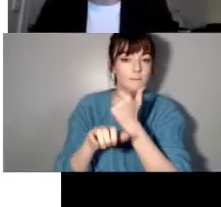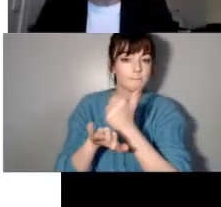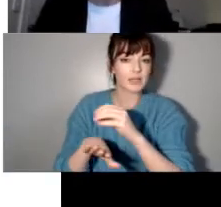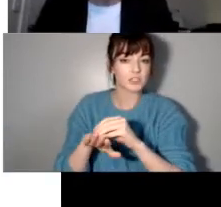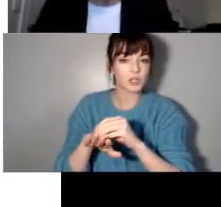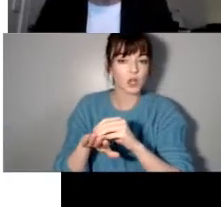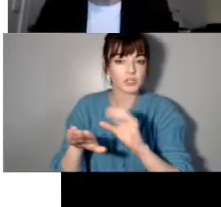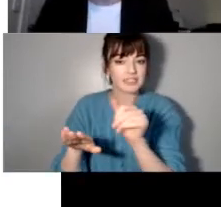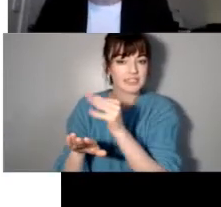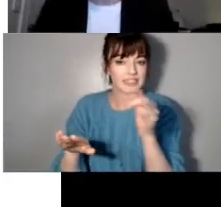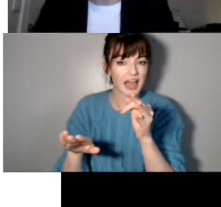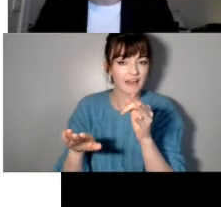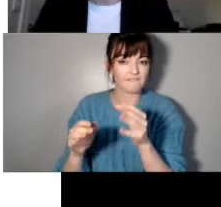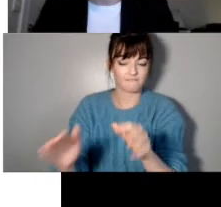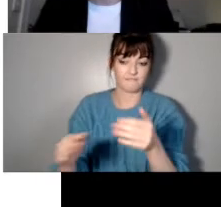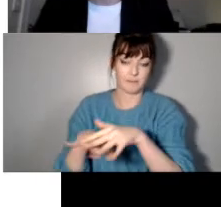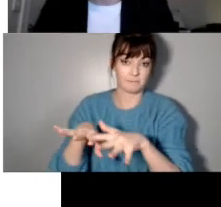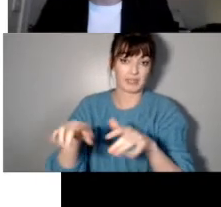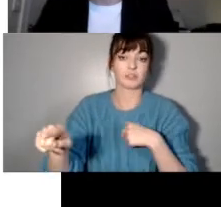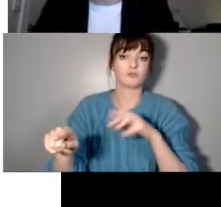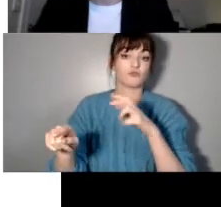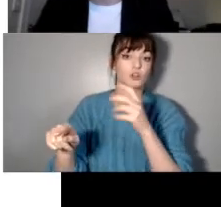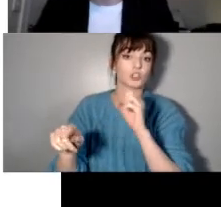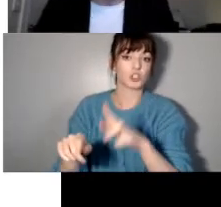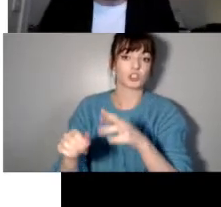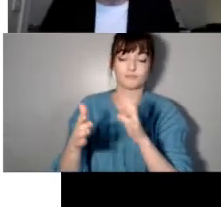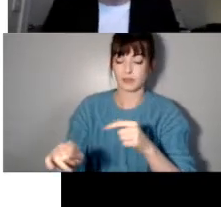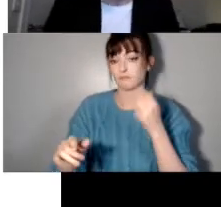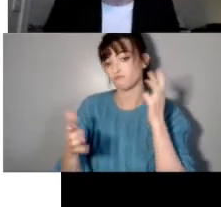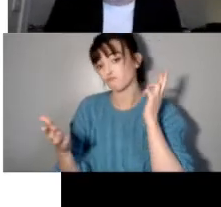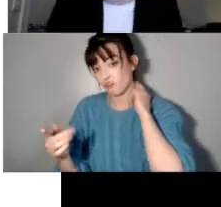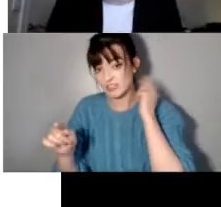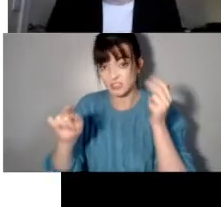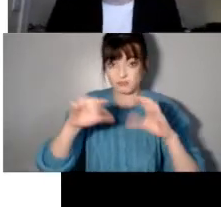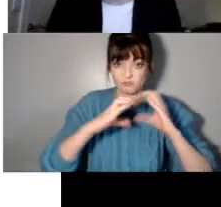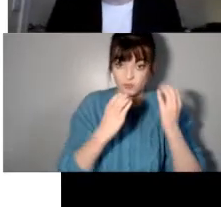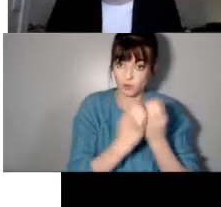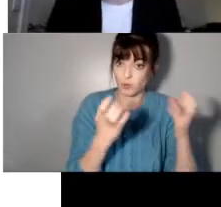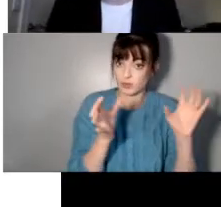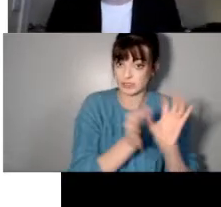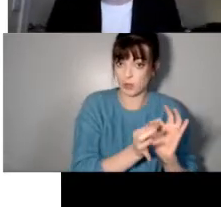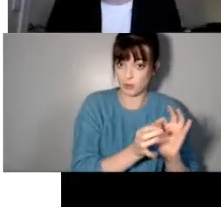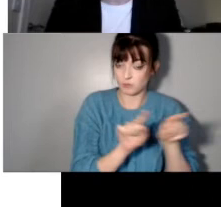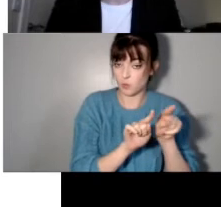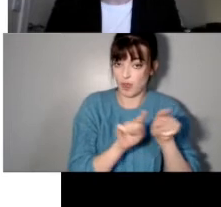arrangements at both congregated settings and community housing settings in recent years.